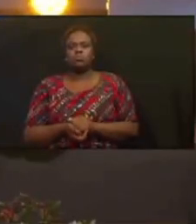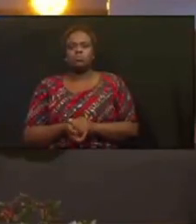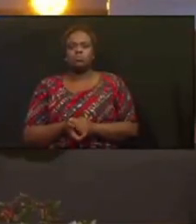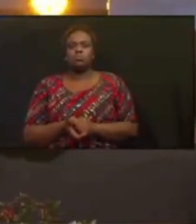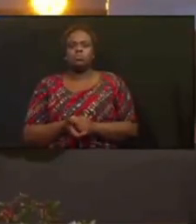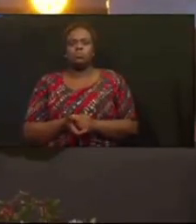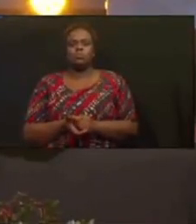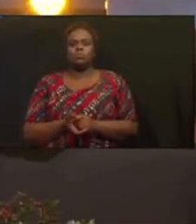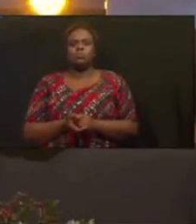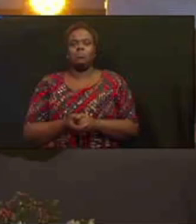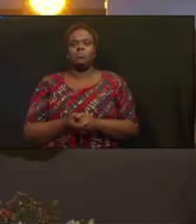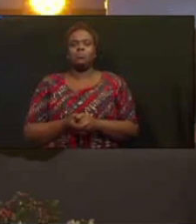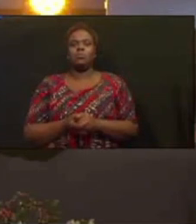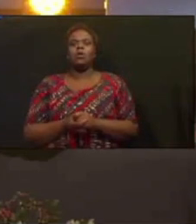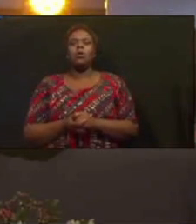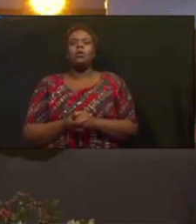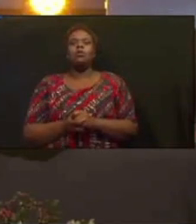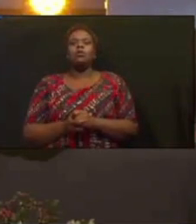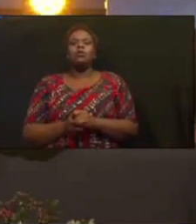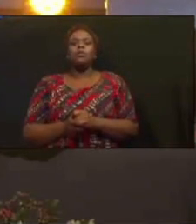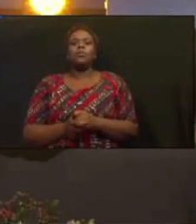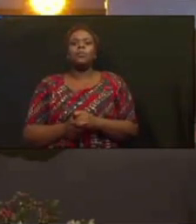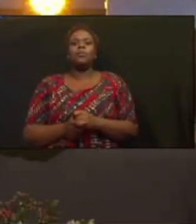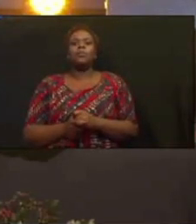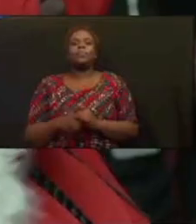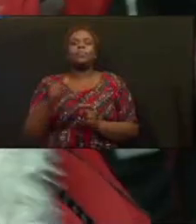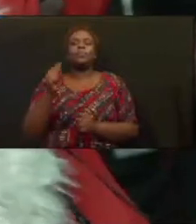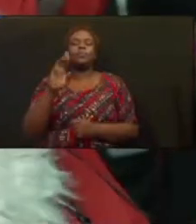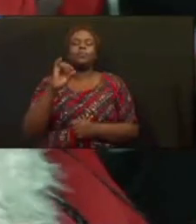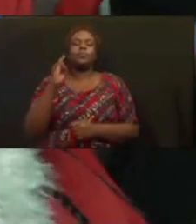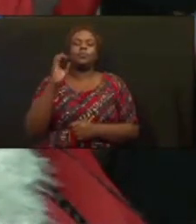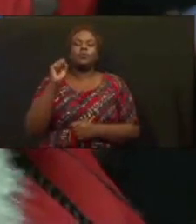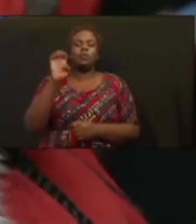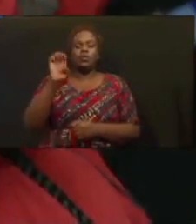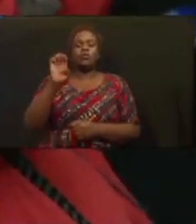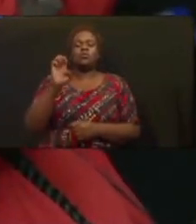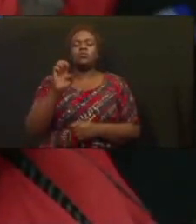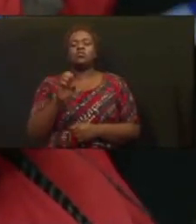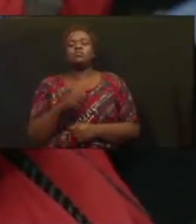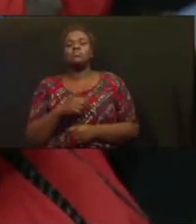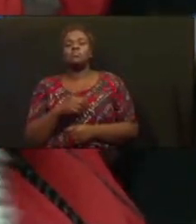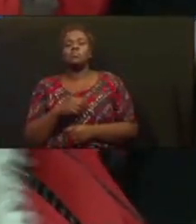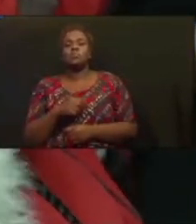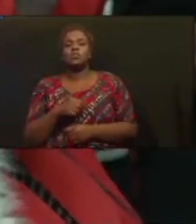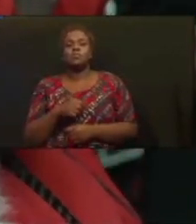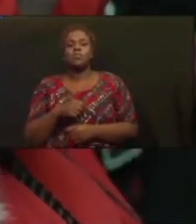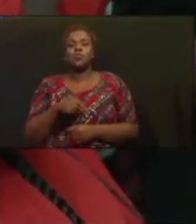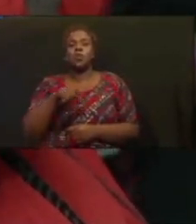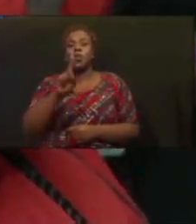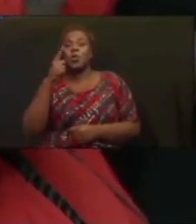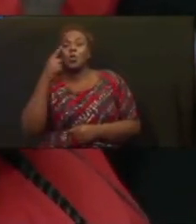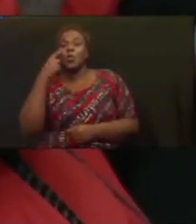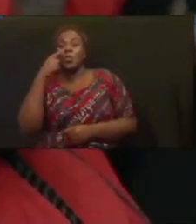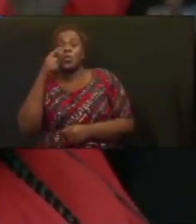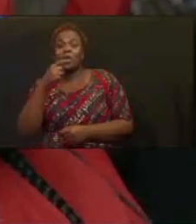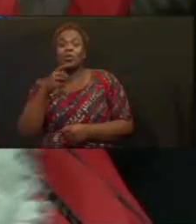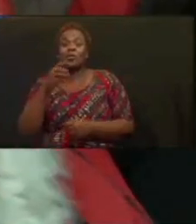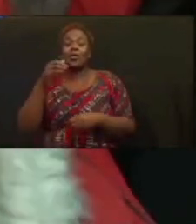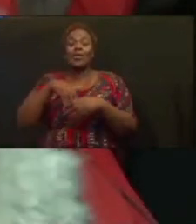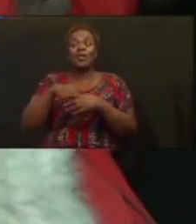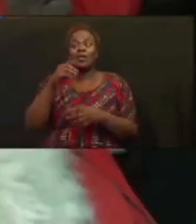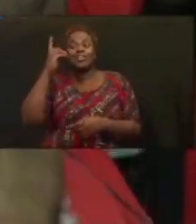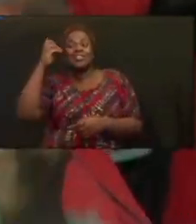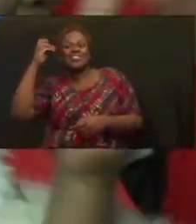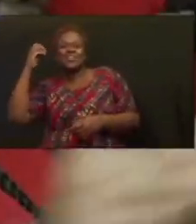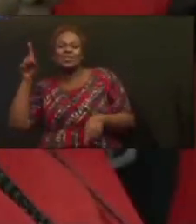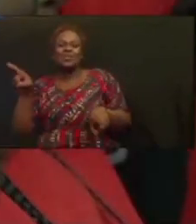Arise, arise, arise, arise. You have seen this in your dreams and your